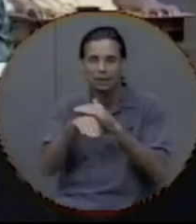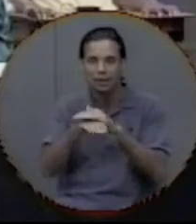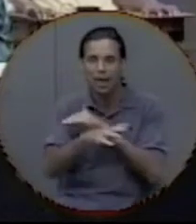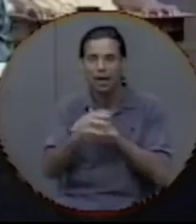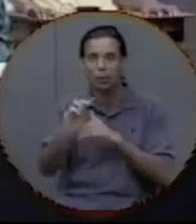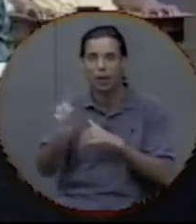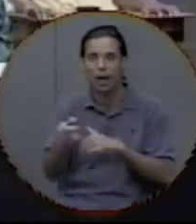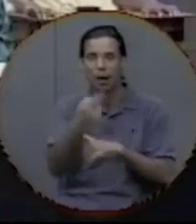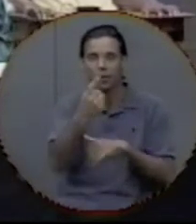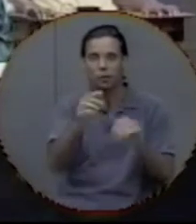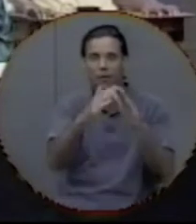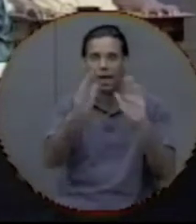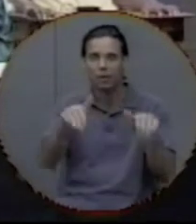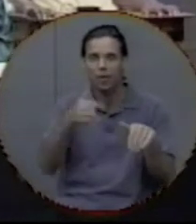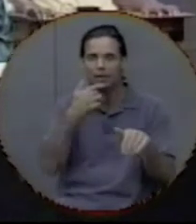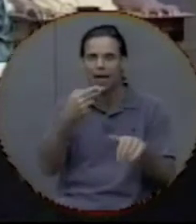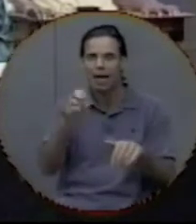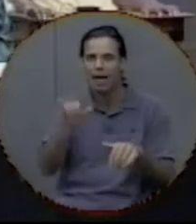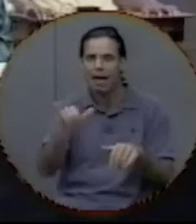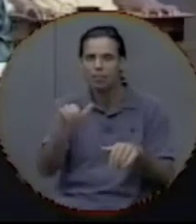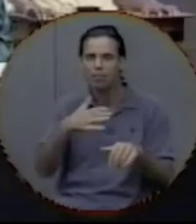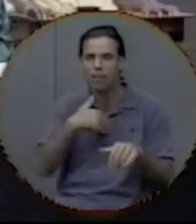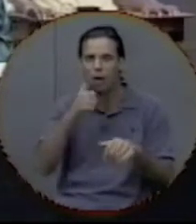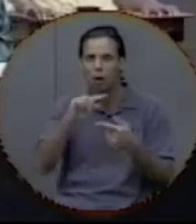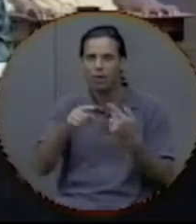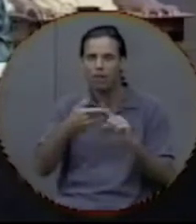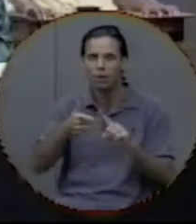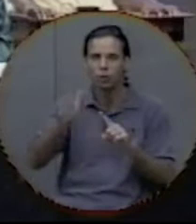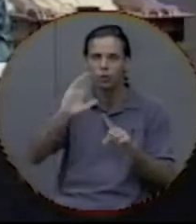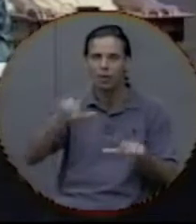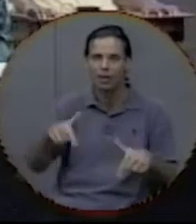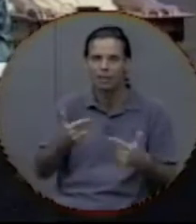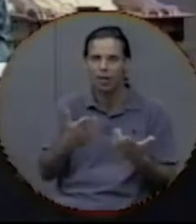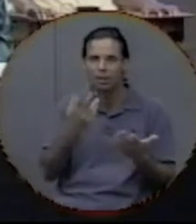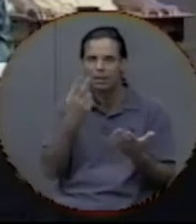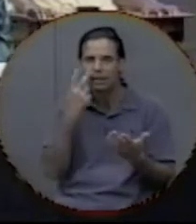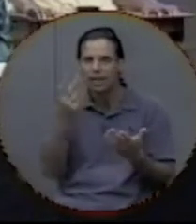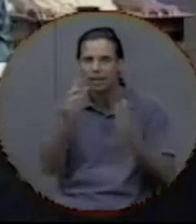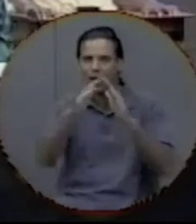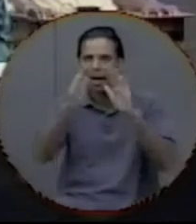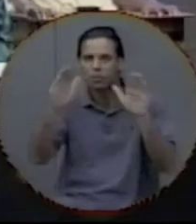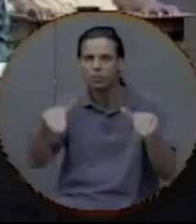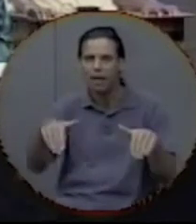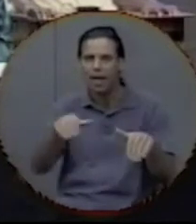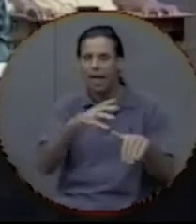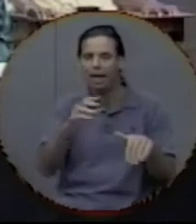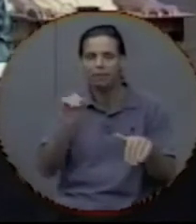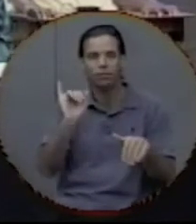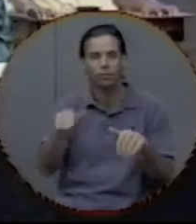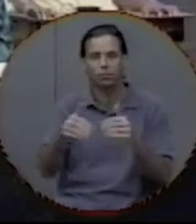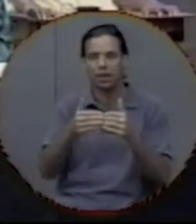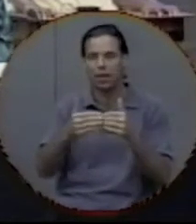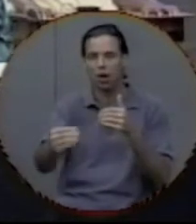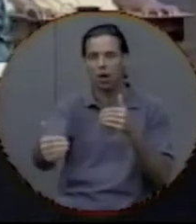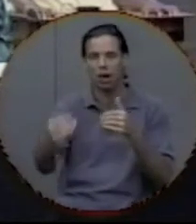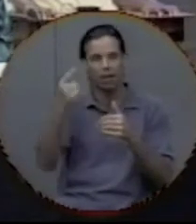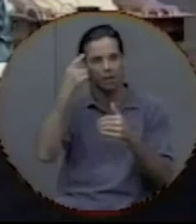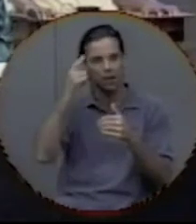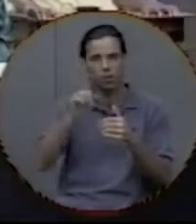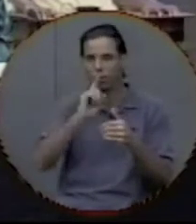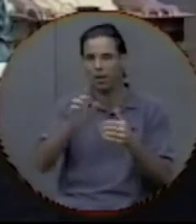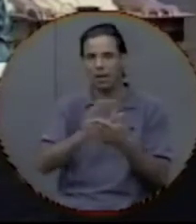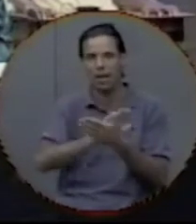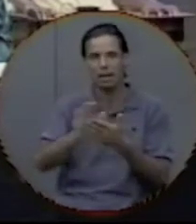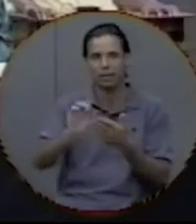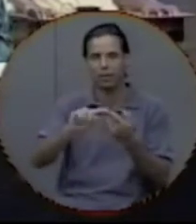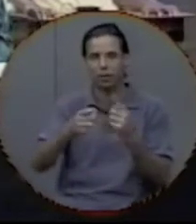went to his house, I said, hey, my girlfriend used to live here. Let me check the house out. And, you know, from then on, I think we had this really nice